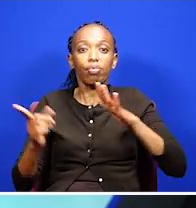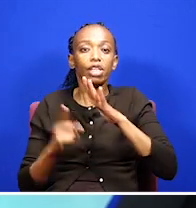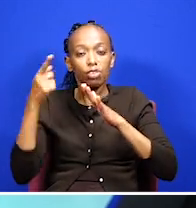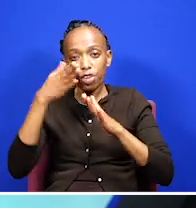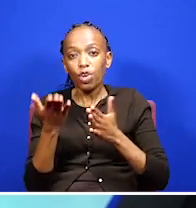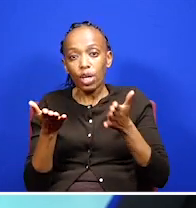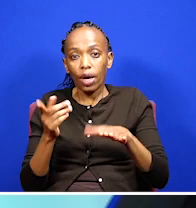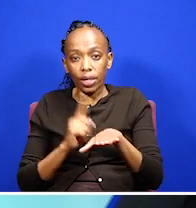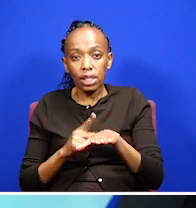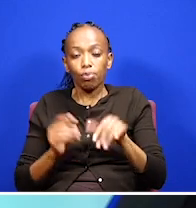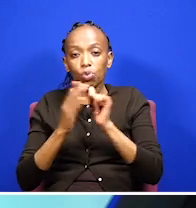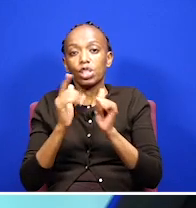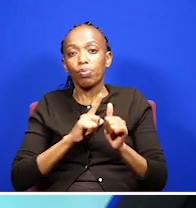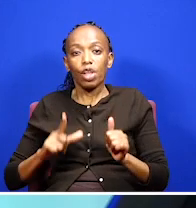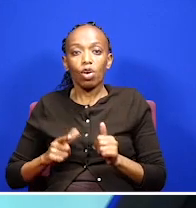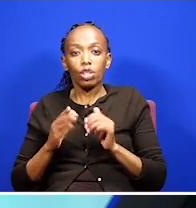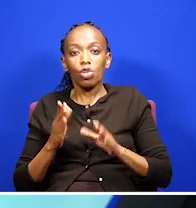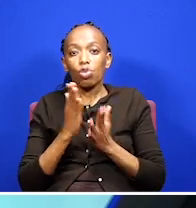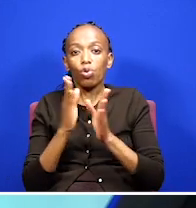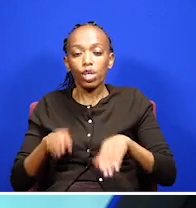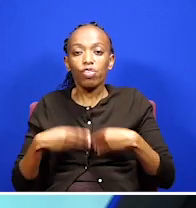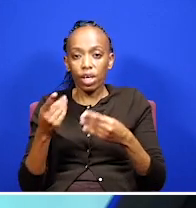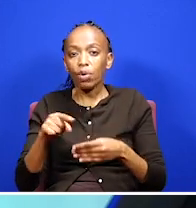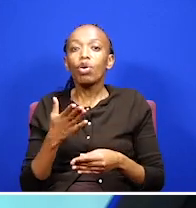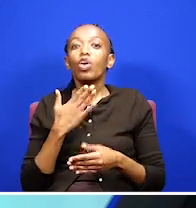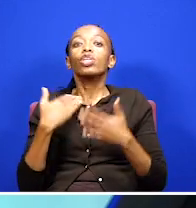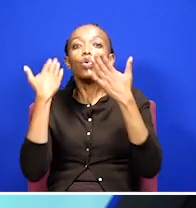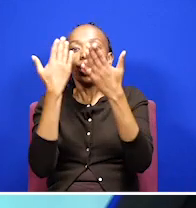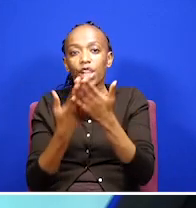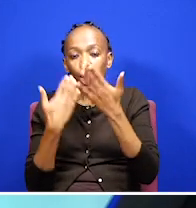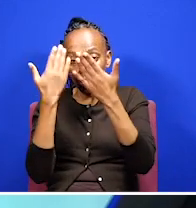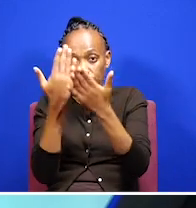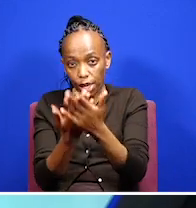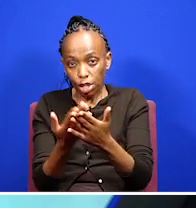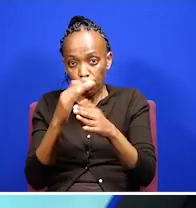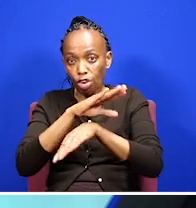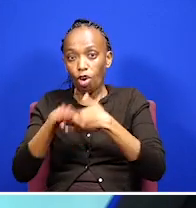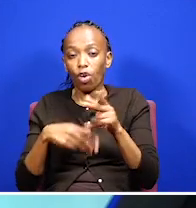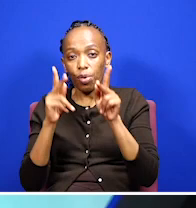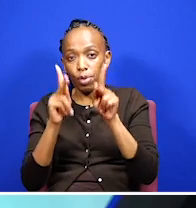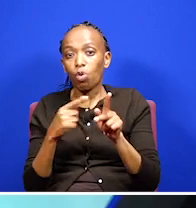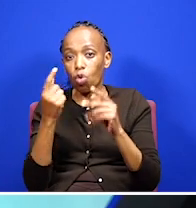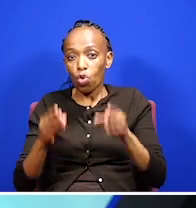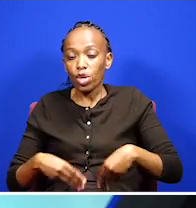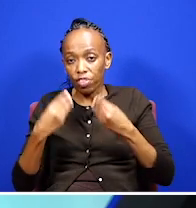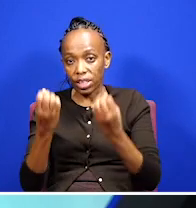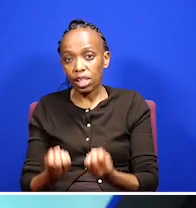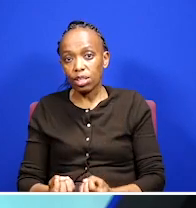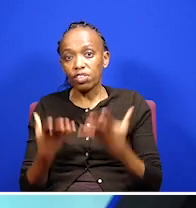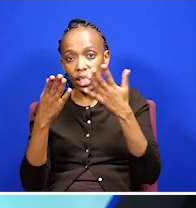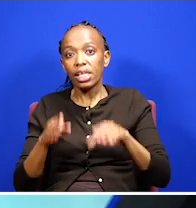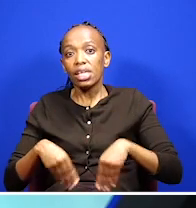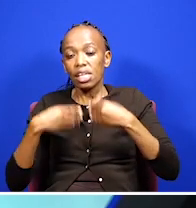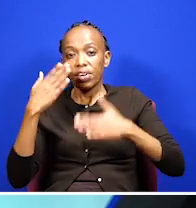Lord through giving. And we want to say thank you, thank you, thank you for all those who have given sacrificially, given cheerfully unto the